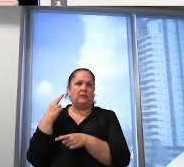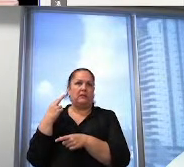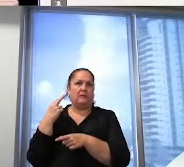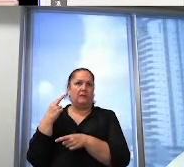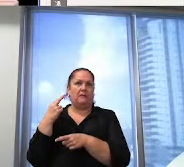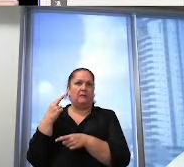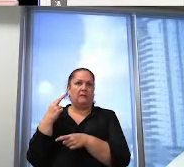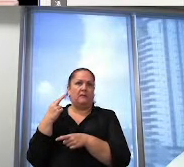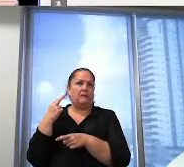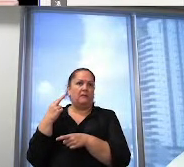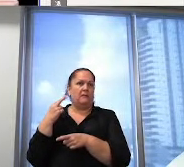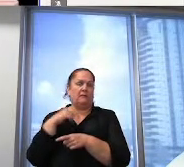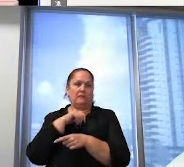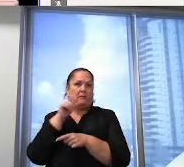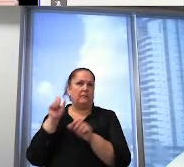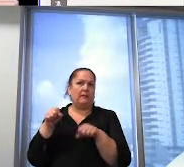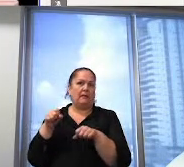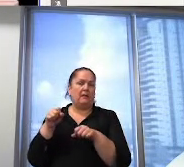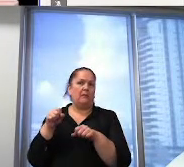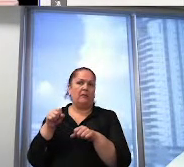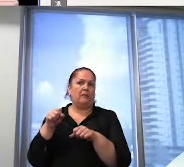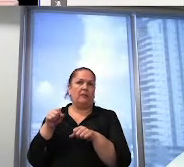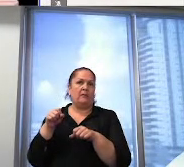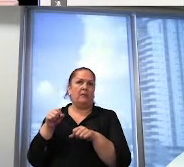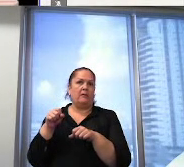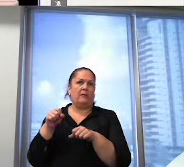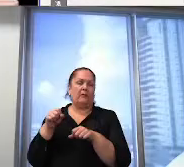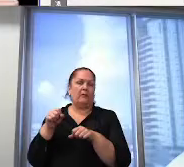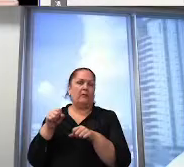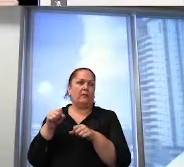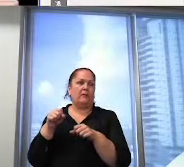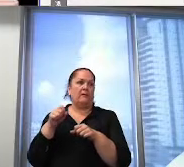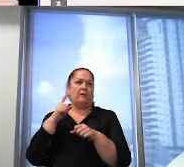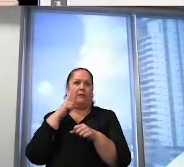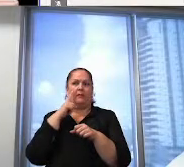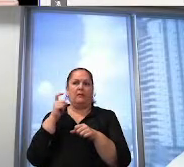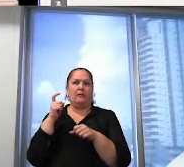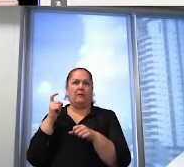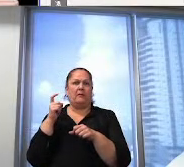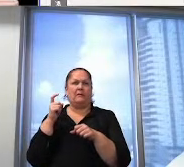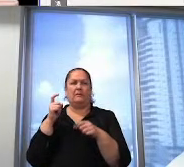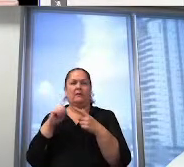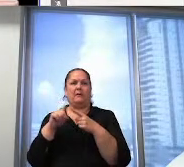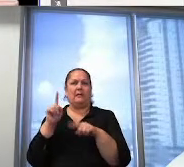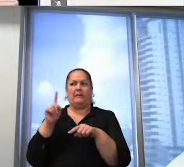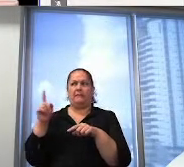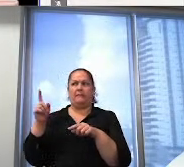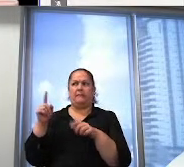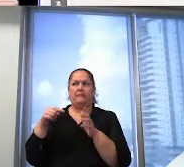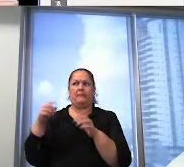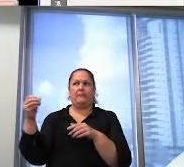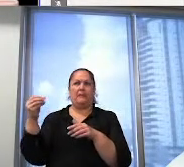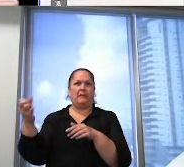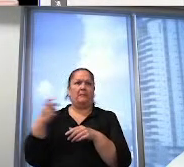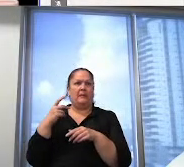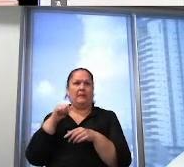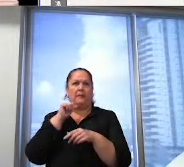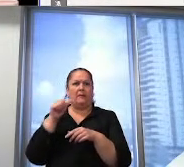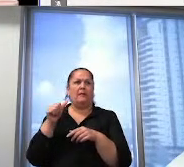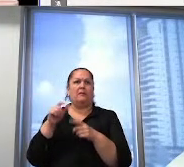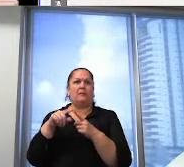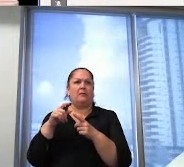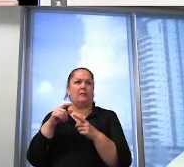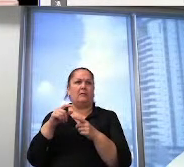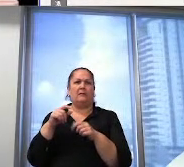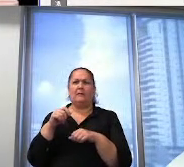risk of not being able to either not because we're walking capital advances, it's not reimbursement, but potentially